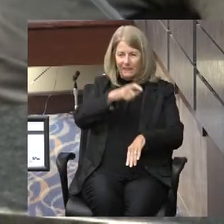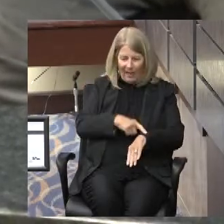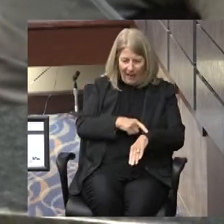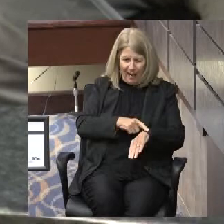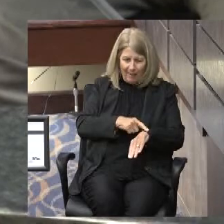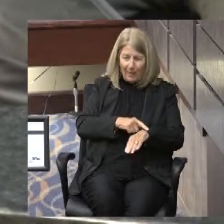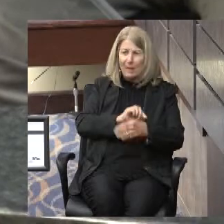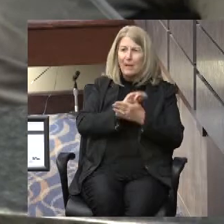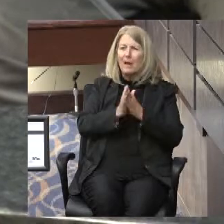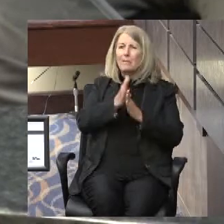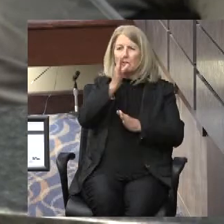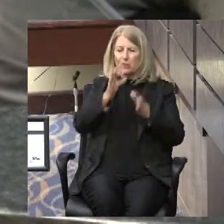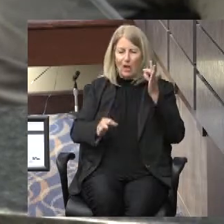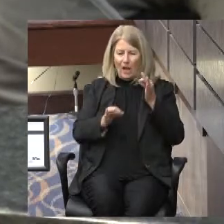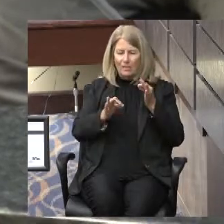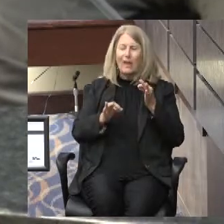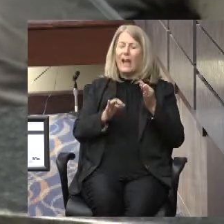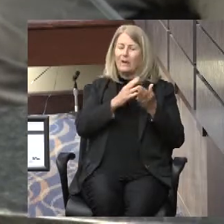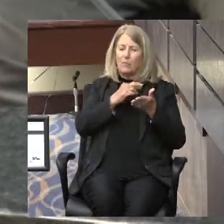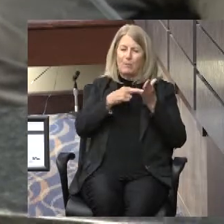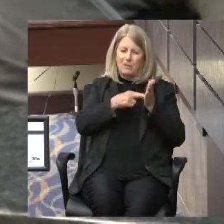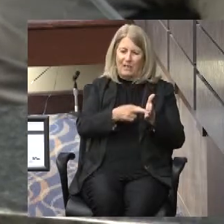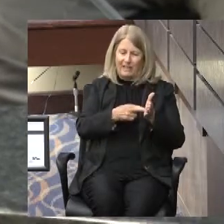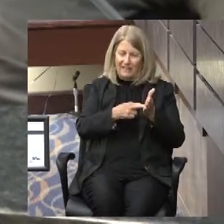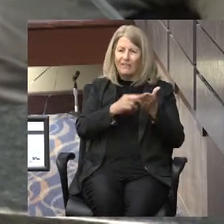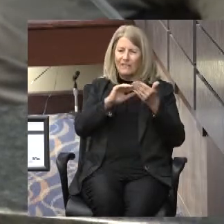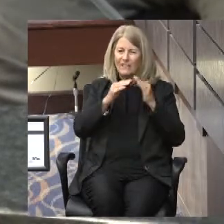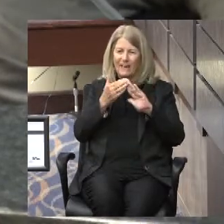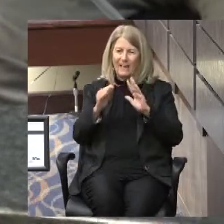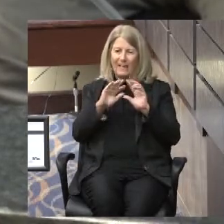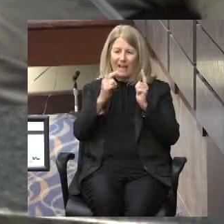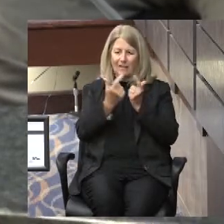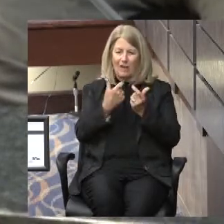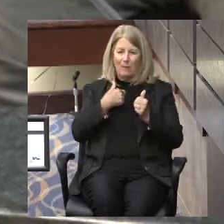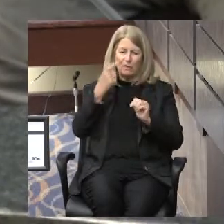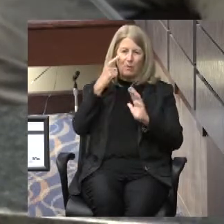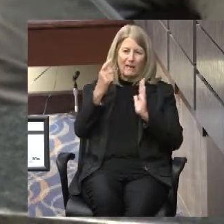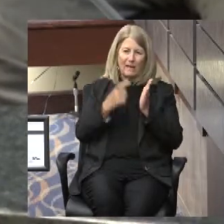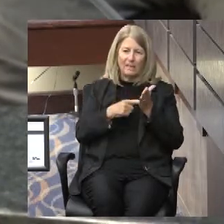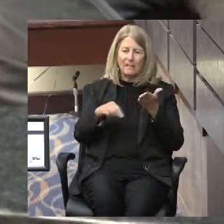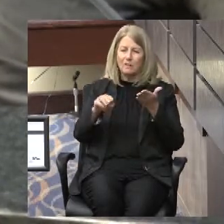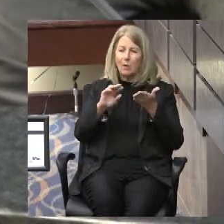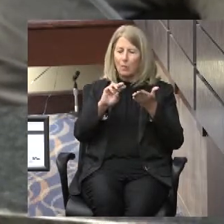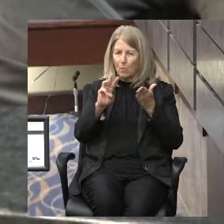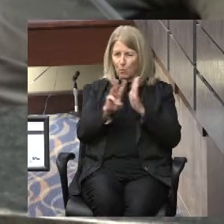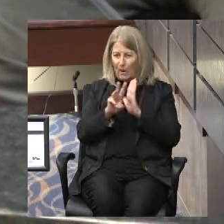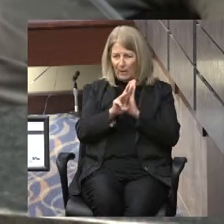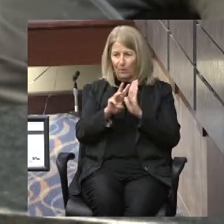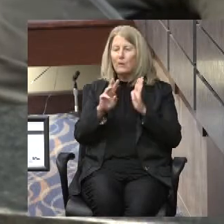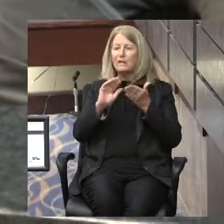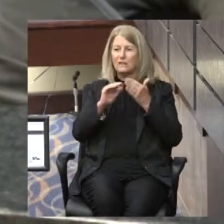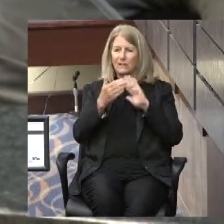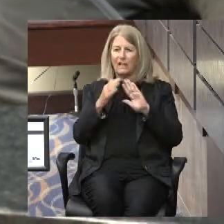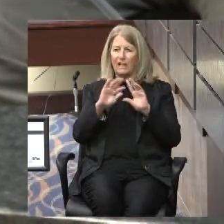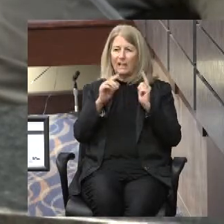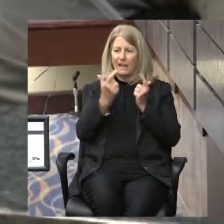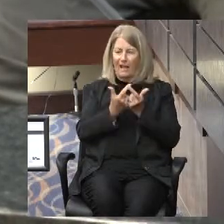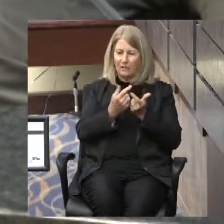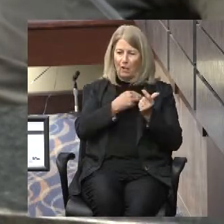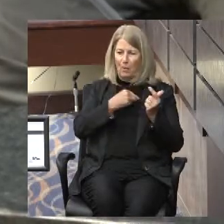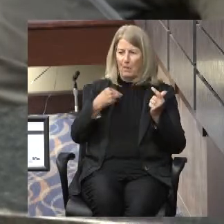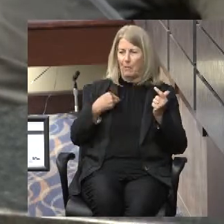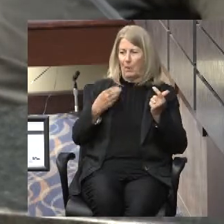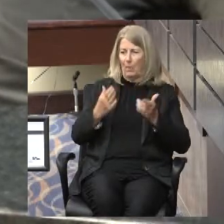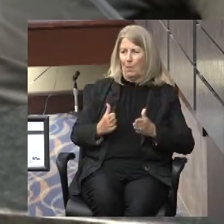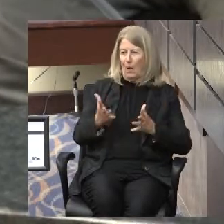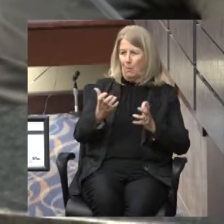the city council. That's awesome. Because I was recognized as a Waco City Council member. So I just